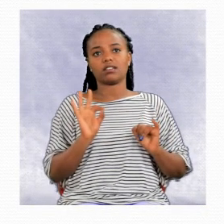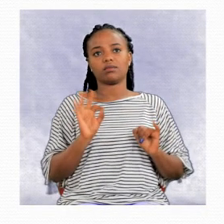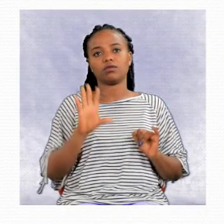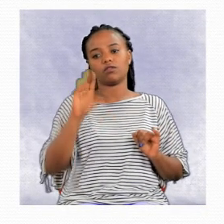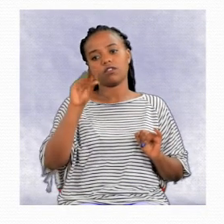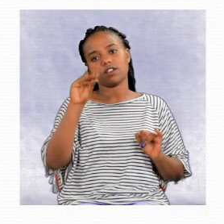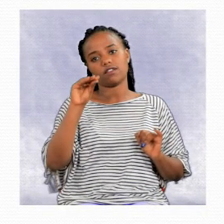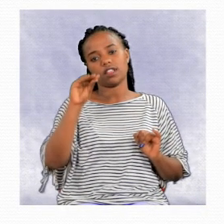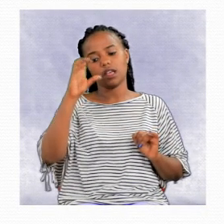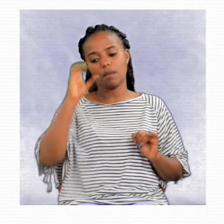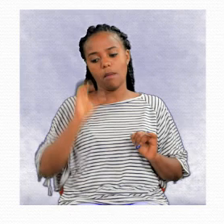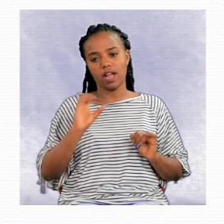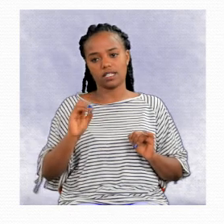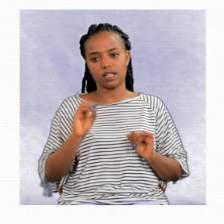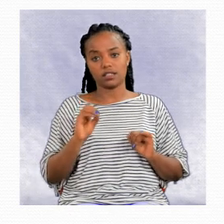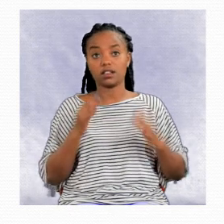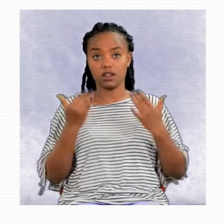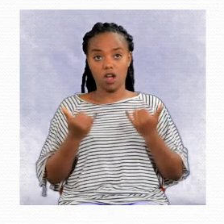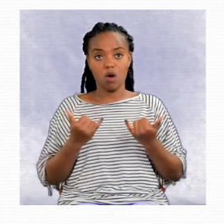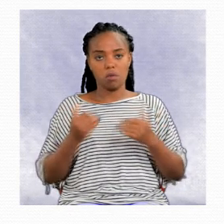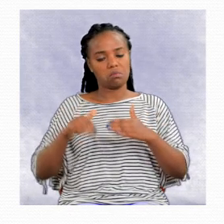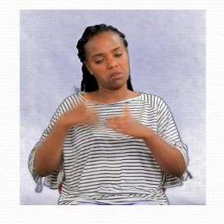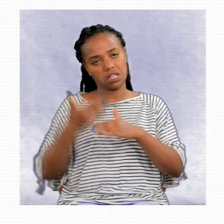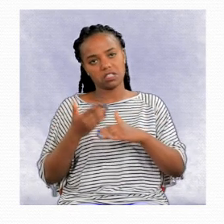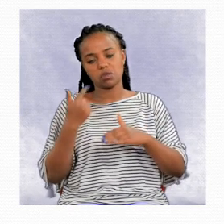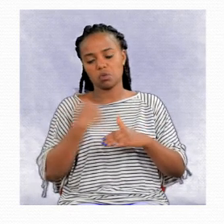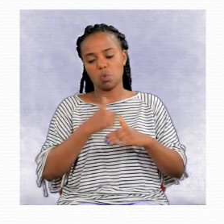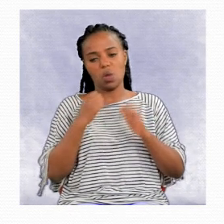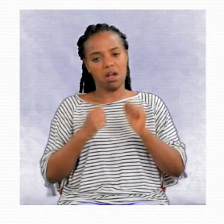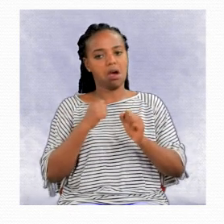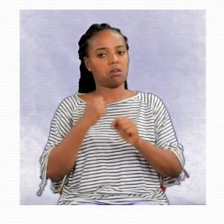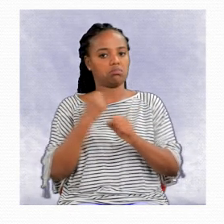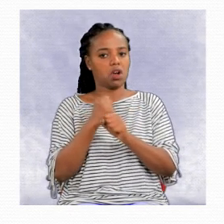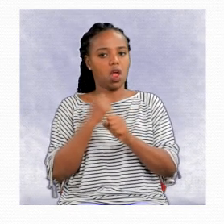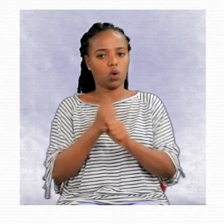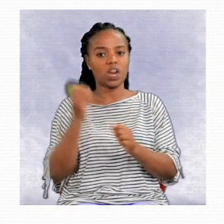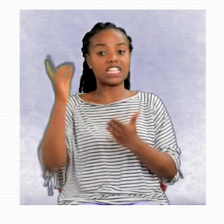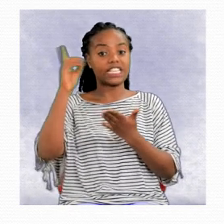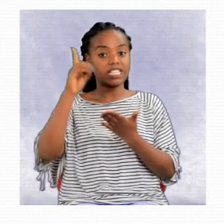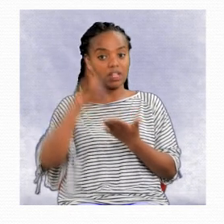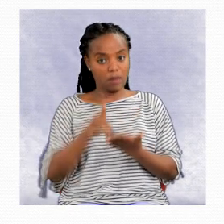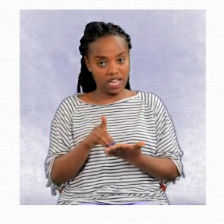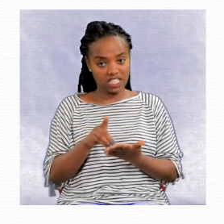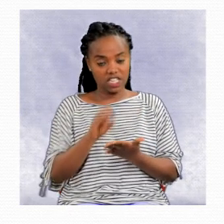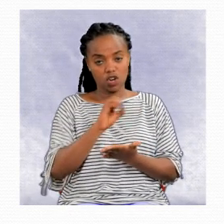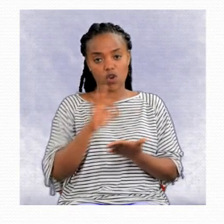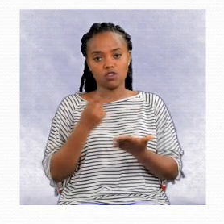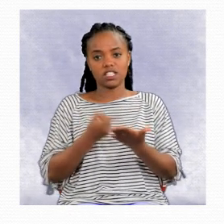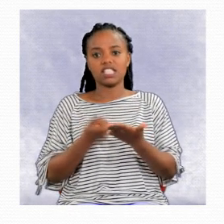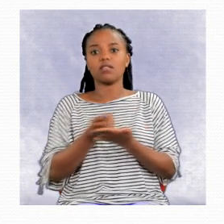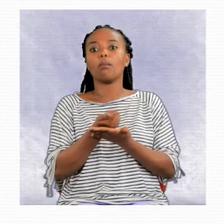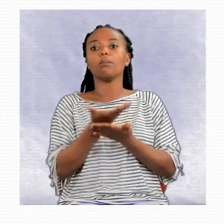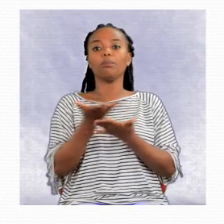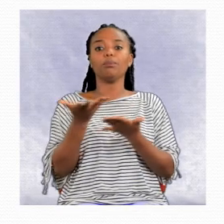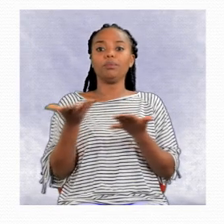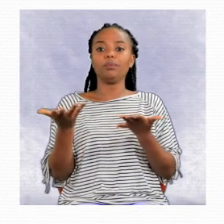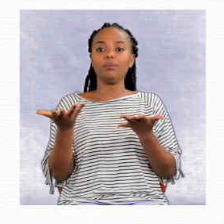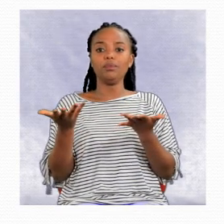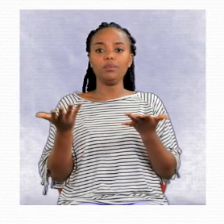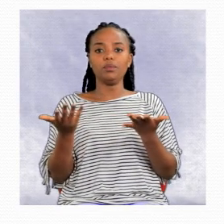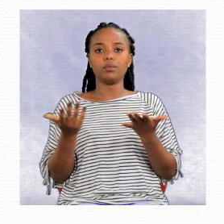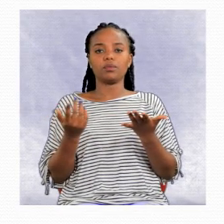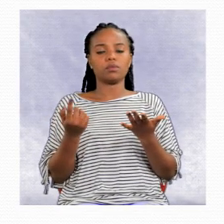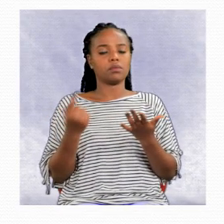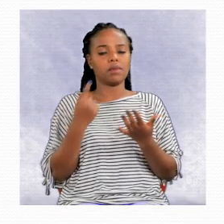50%. Now, next to this, we can calculate the depreciation of this material